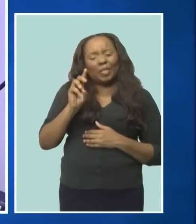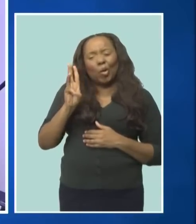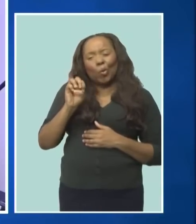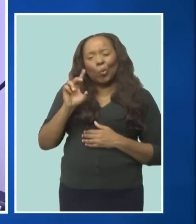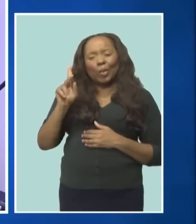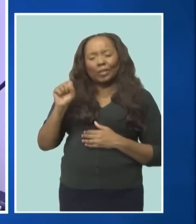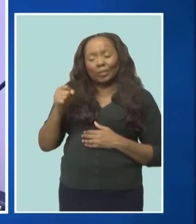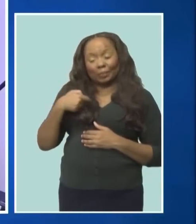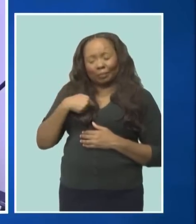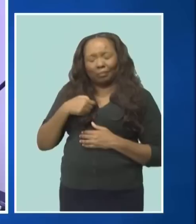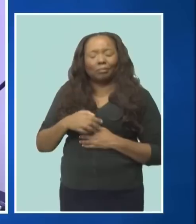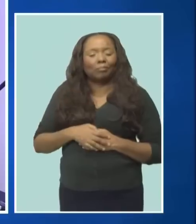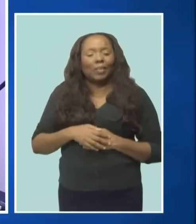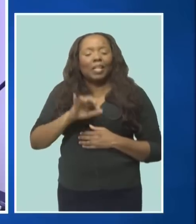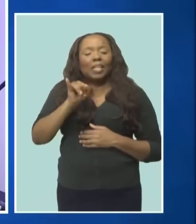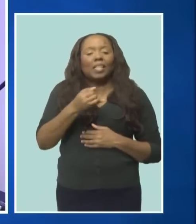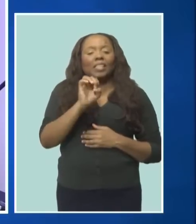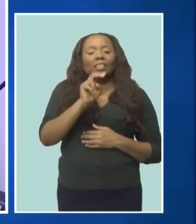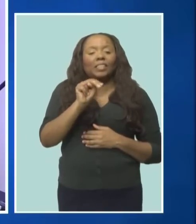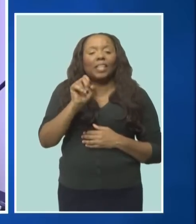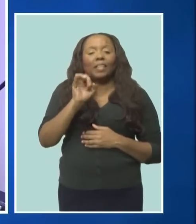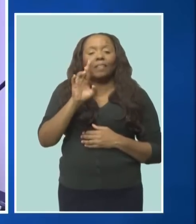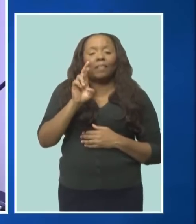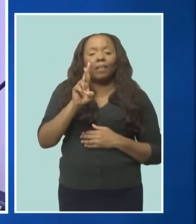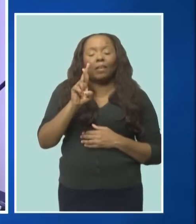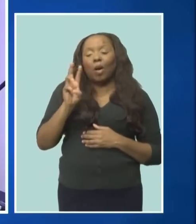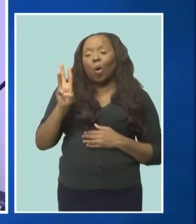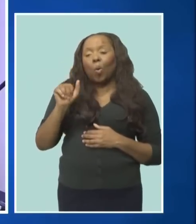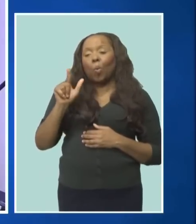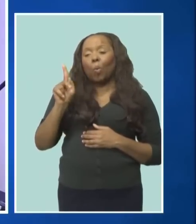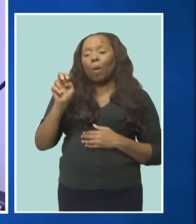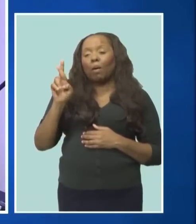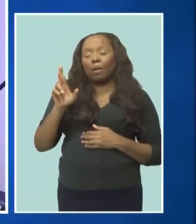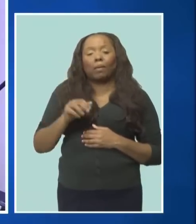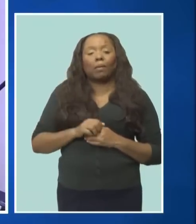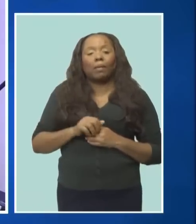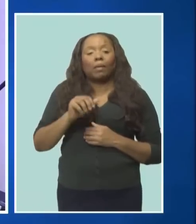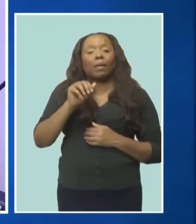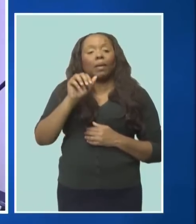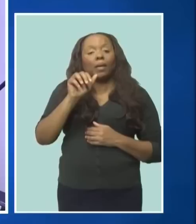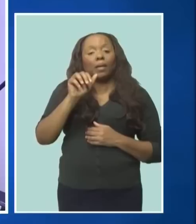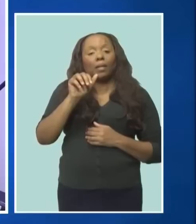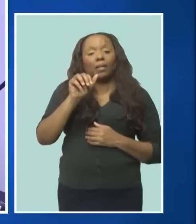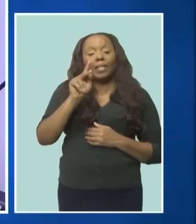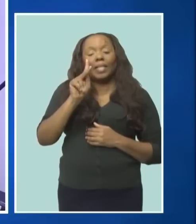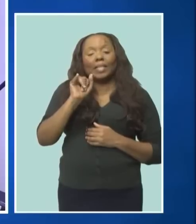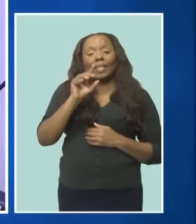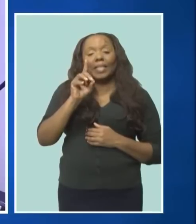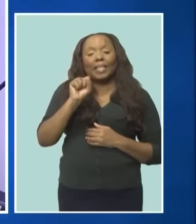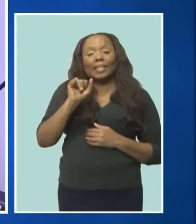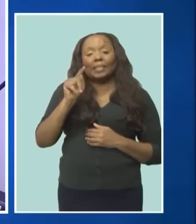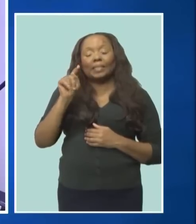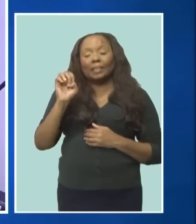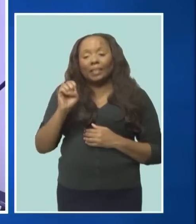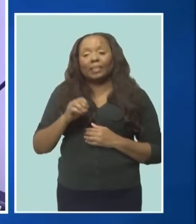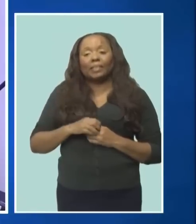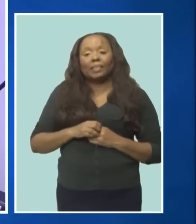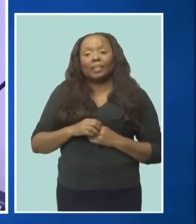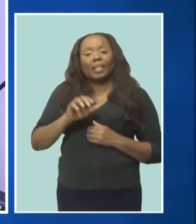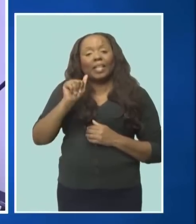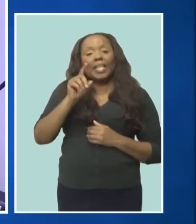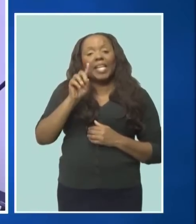Walker, Kid Sight, Adrian Green, Onika